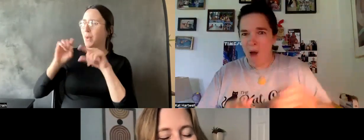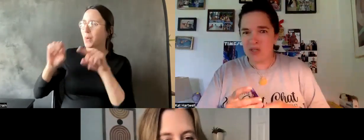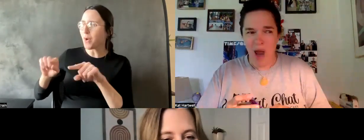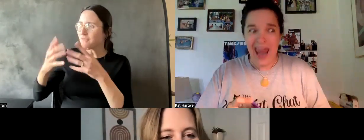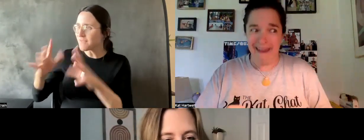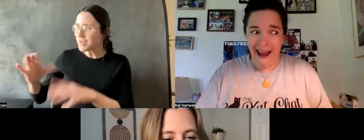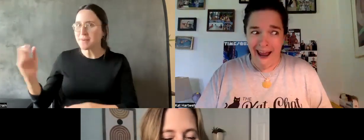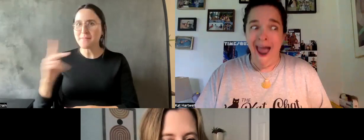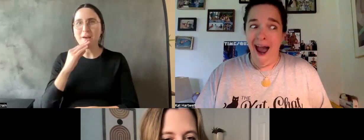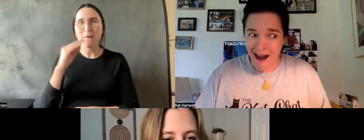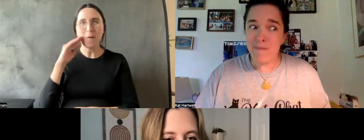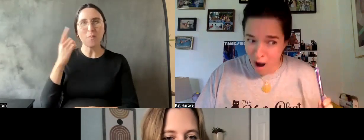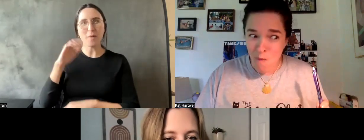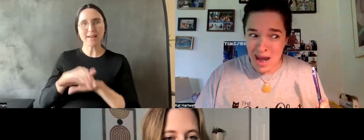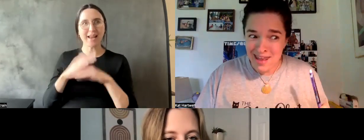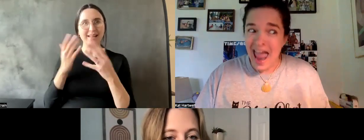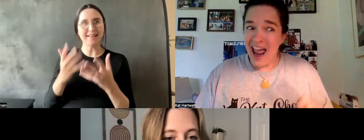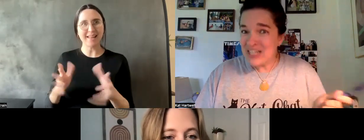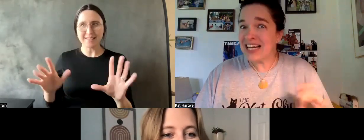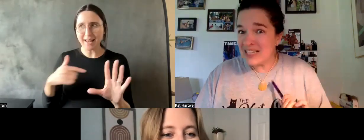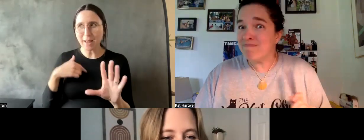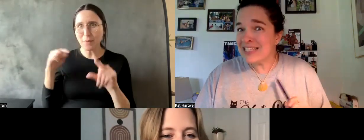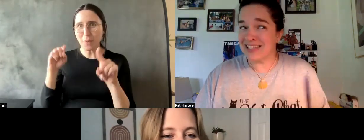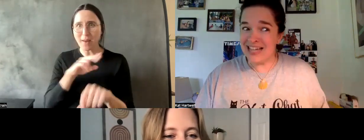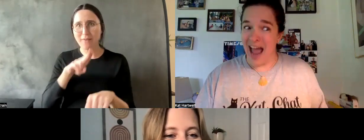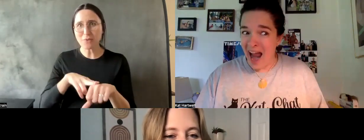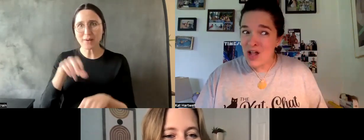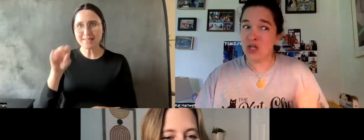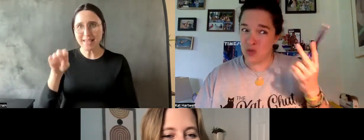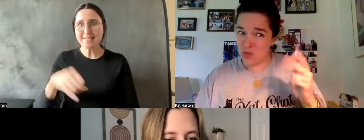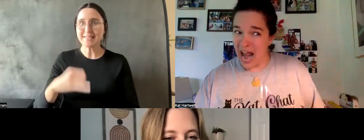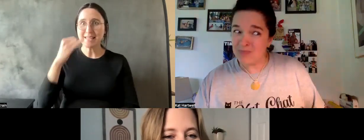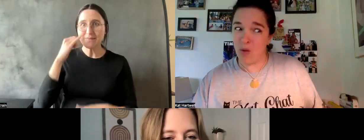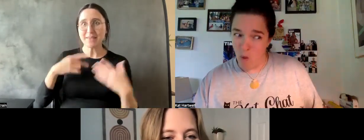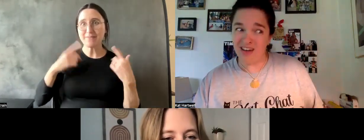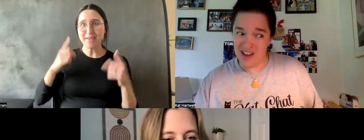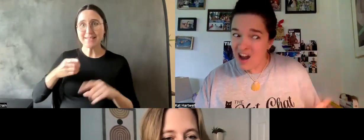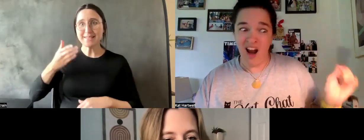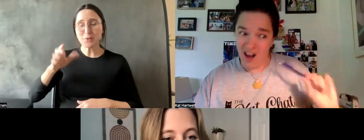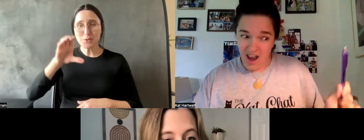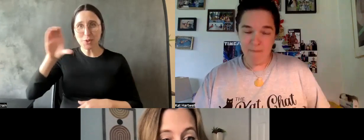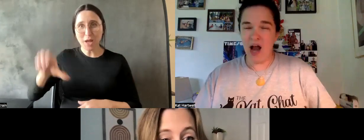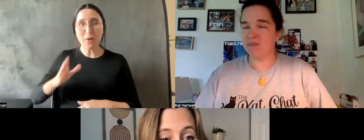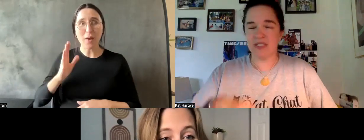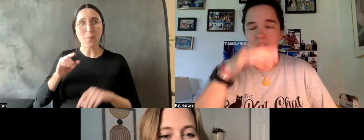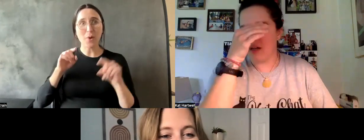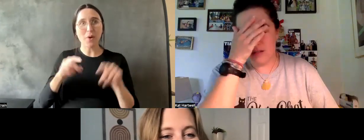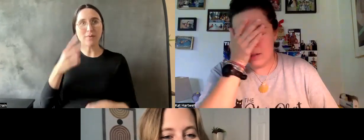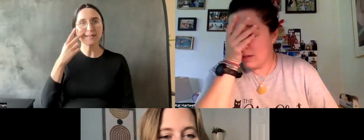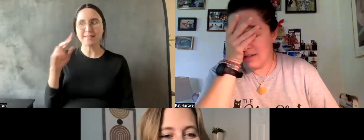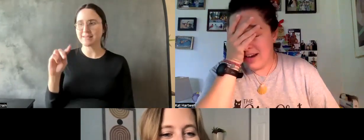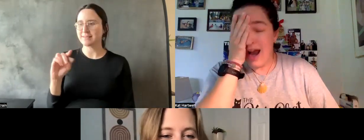Yeah. 2 hours away. Yeah, I'm going. But Yeah. you can see Tyler 2 times in one day. My husband